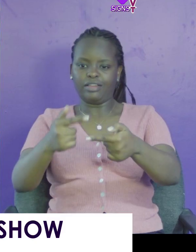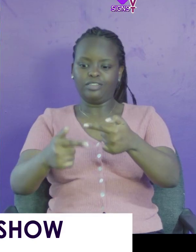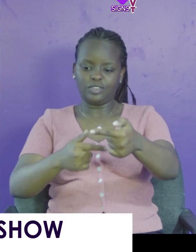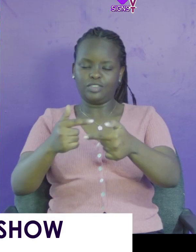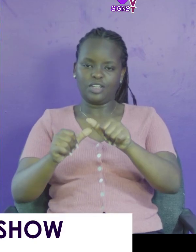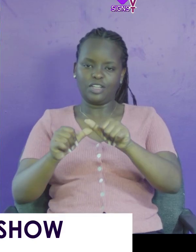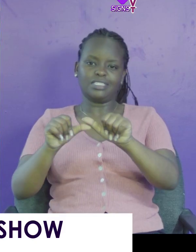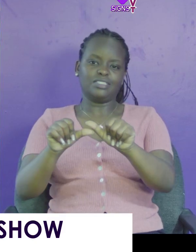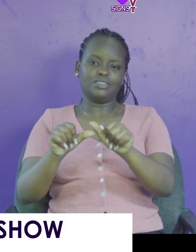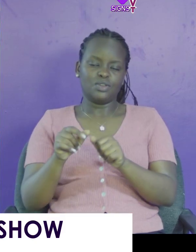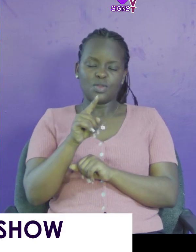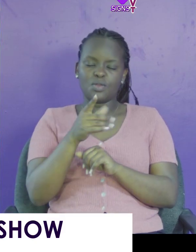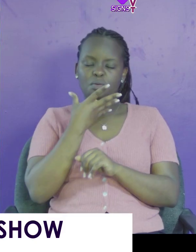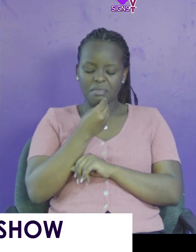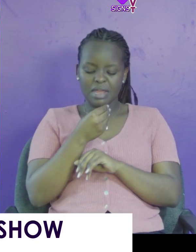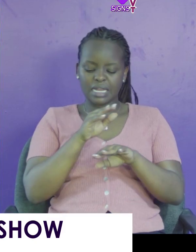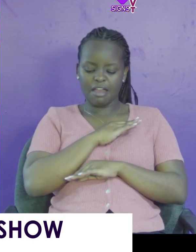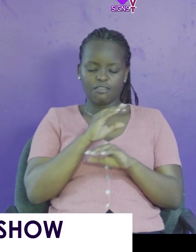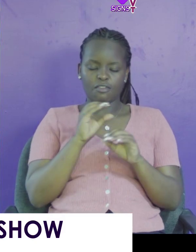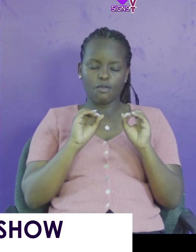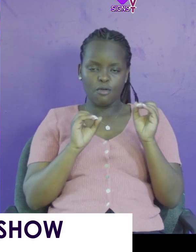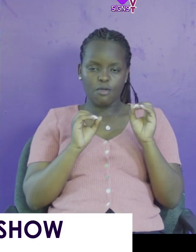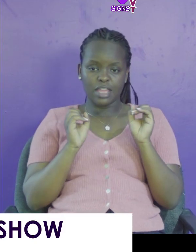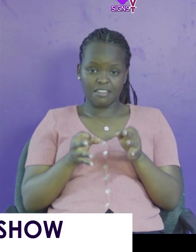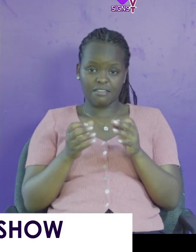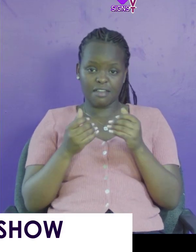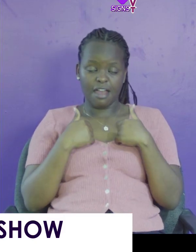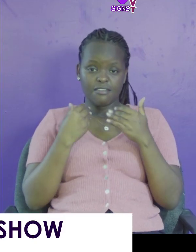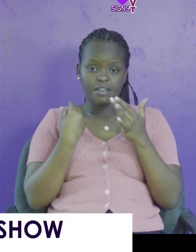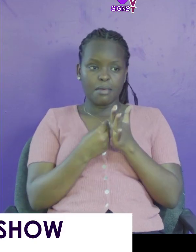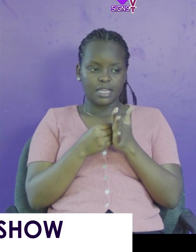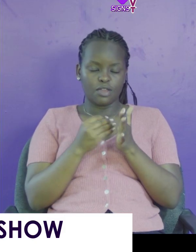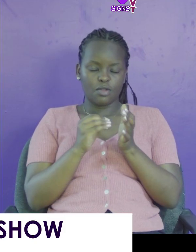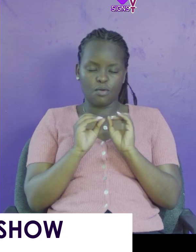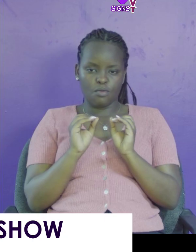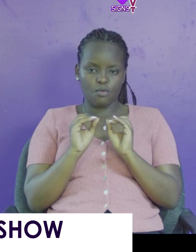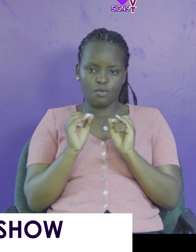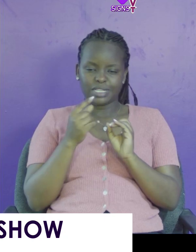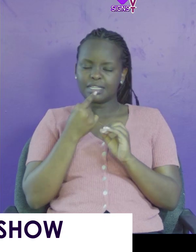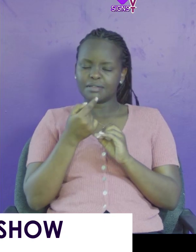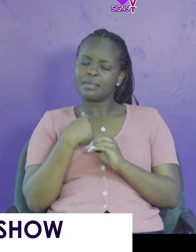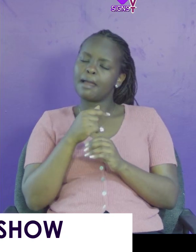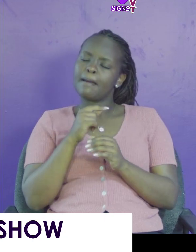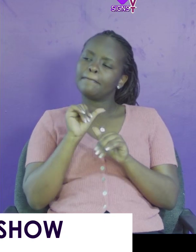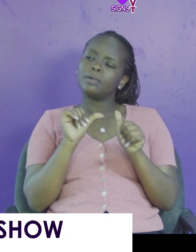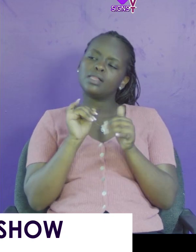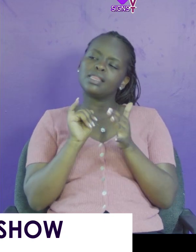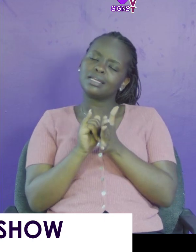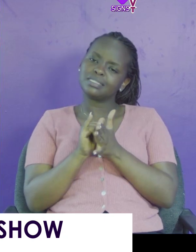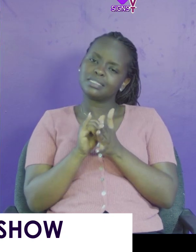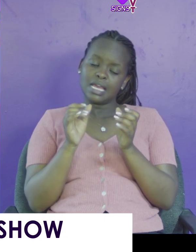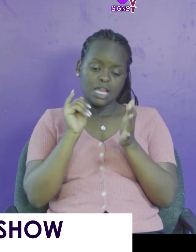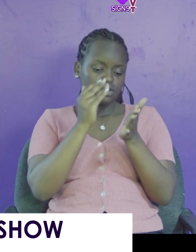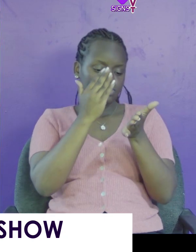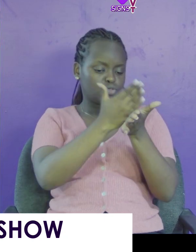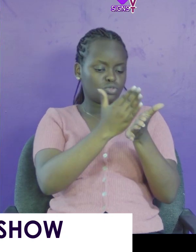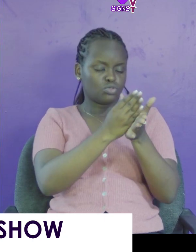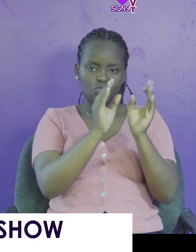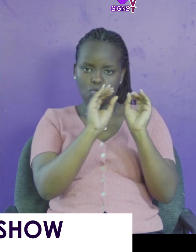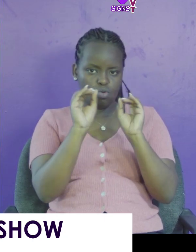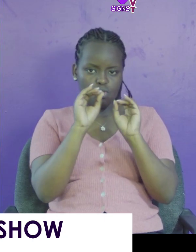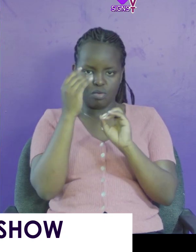You are not man enough if you are not financially endowed. Tell me about that. That is not true. That is not true because I have